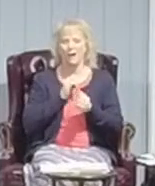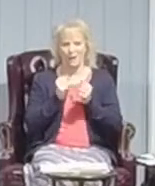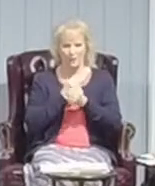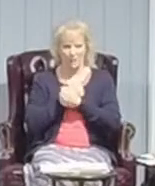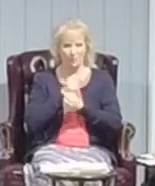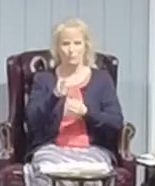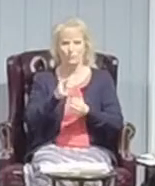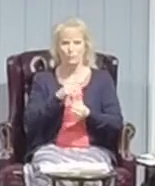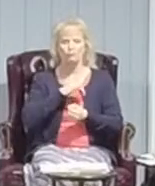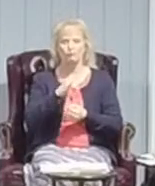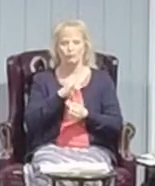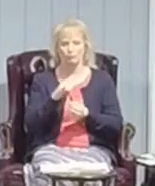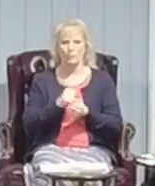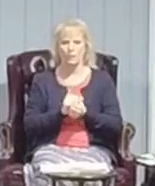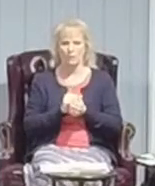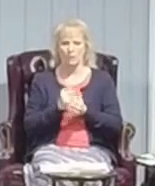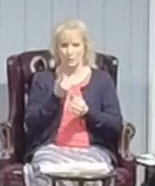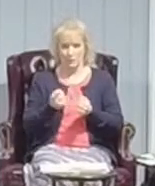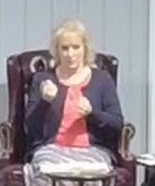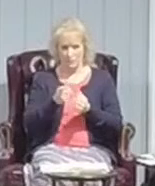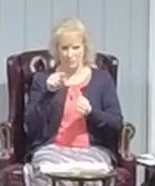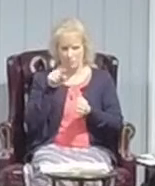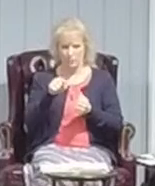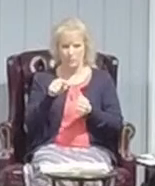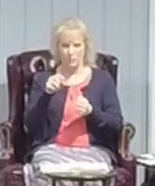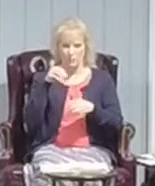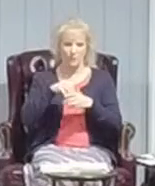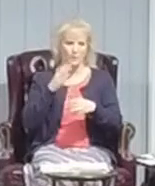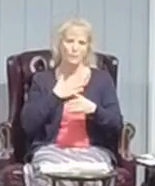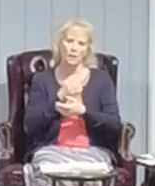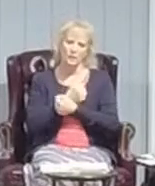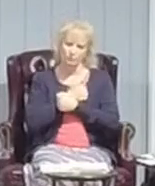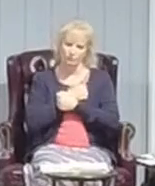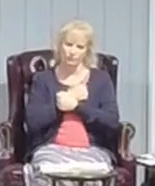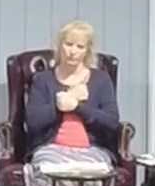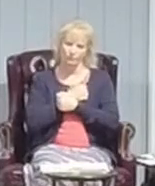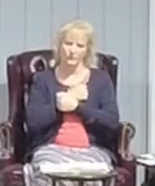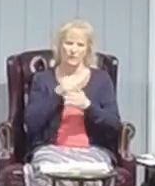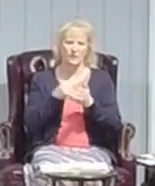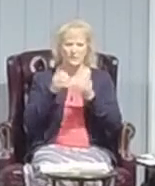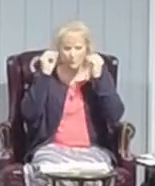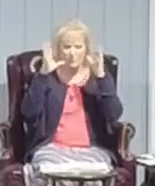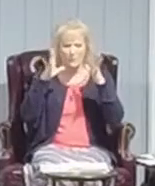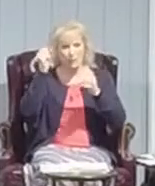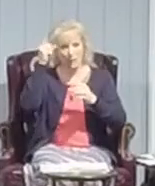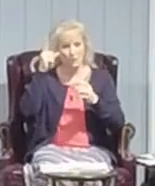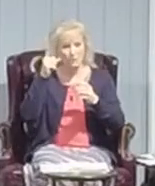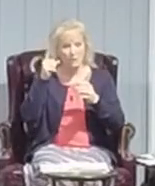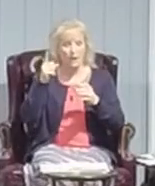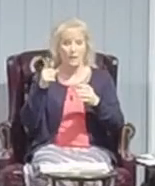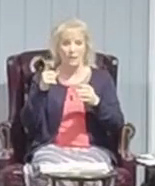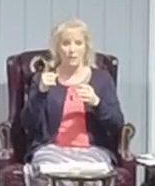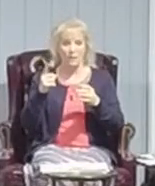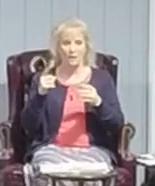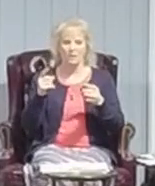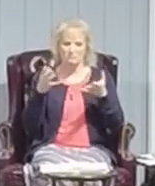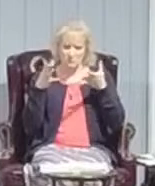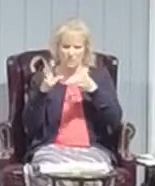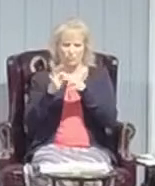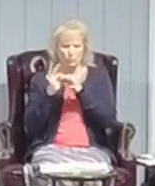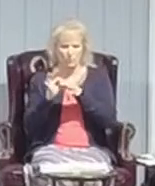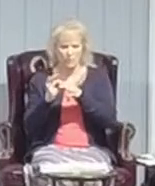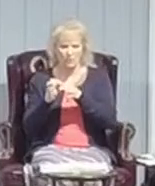you. Continue ye in my love." It's an amazing thing to understand and realize this relationship of